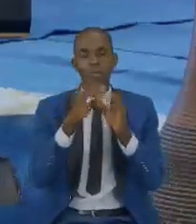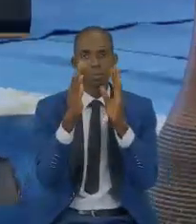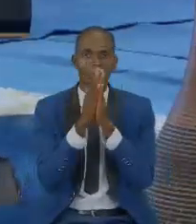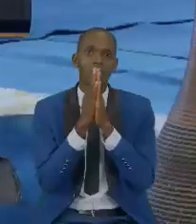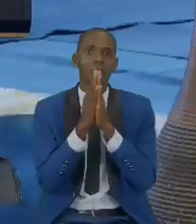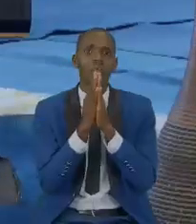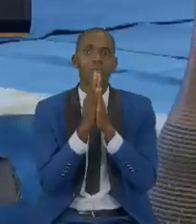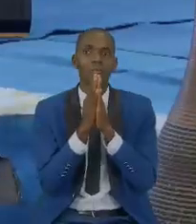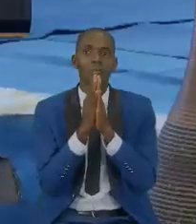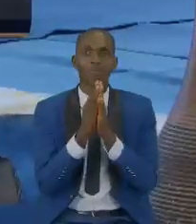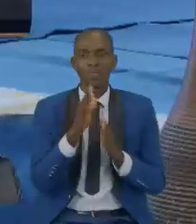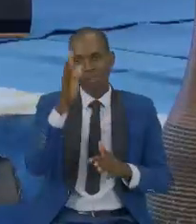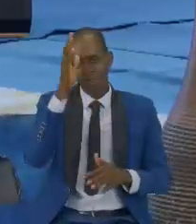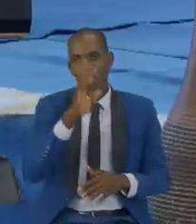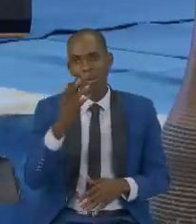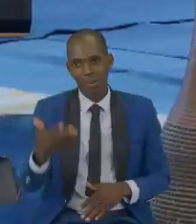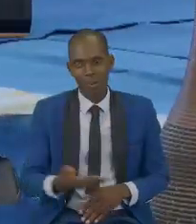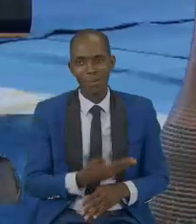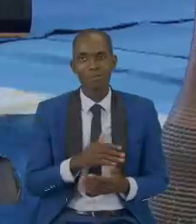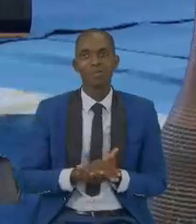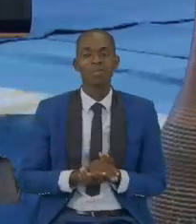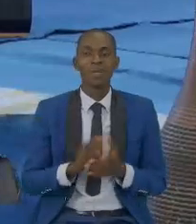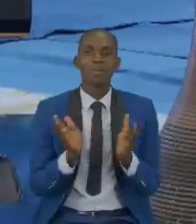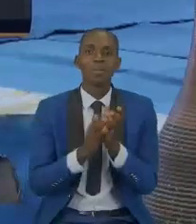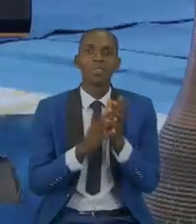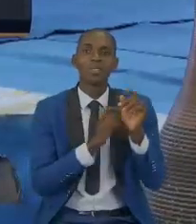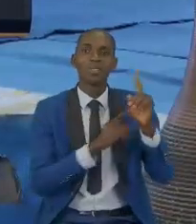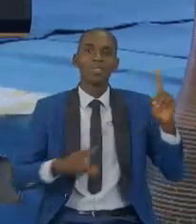You are welcome, sir. Thank you. Praise the Lord.